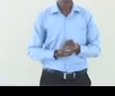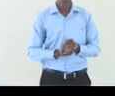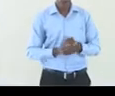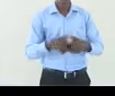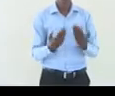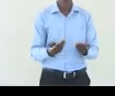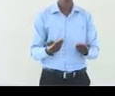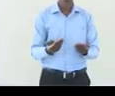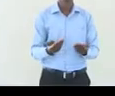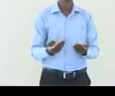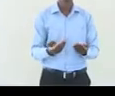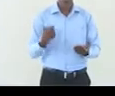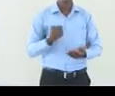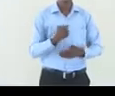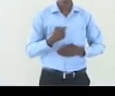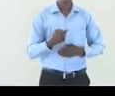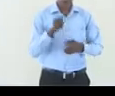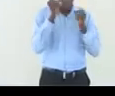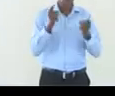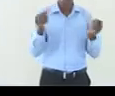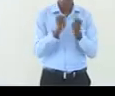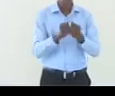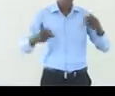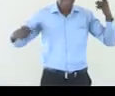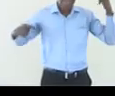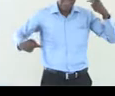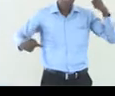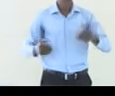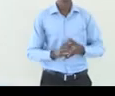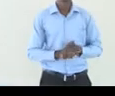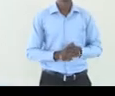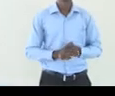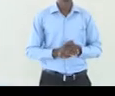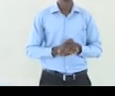you say it shall be well. You will wake up with backache and neck pain.